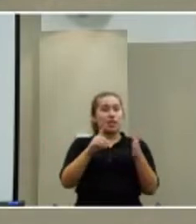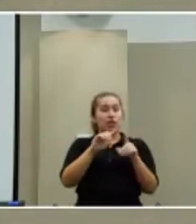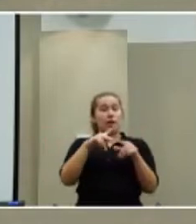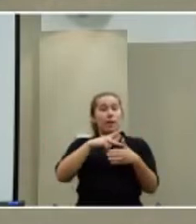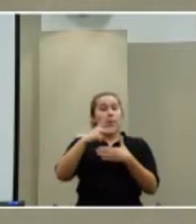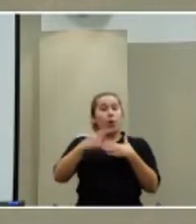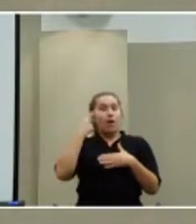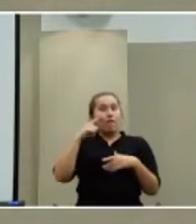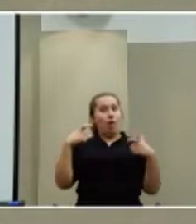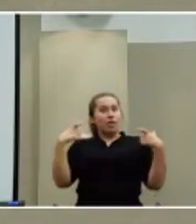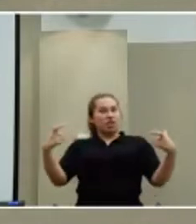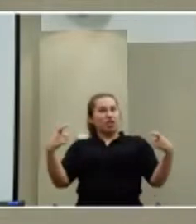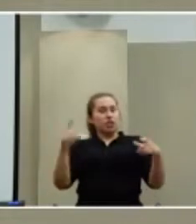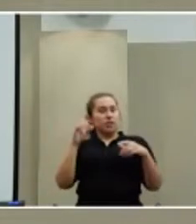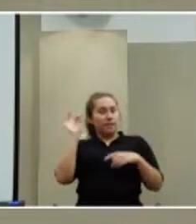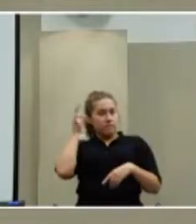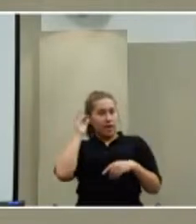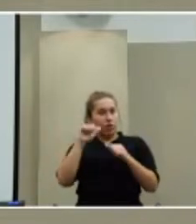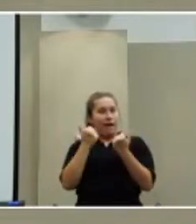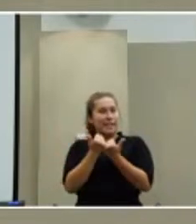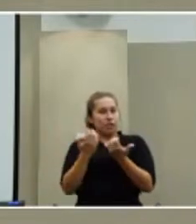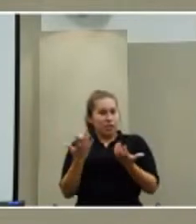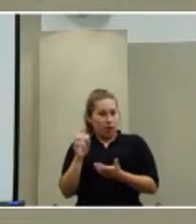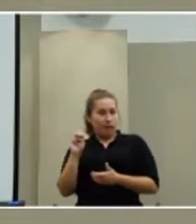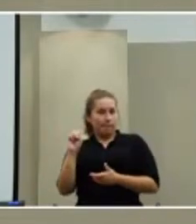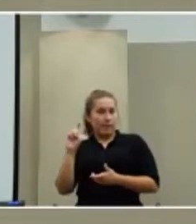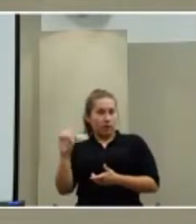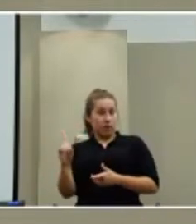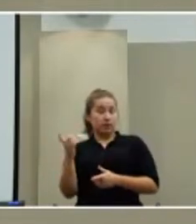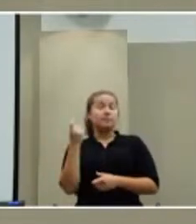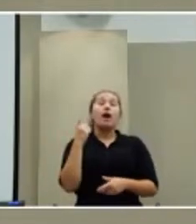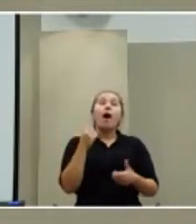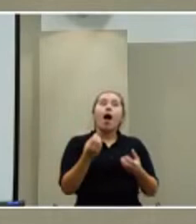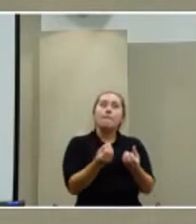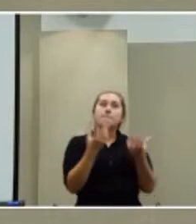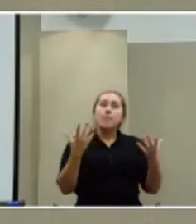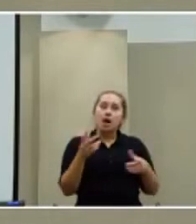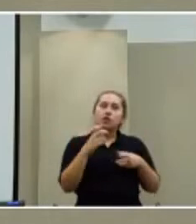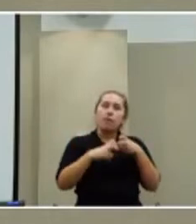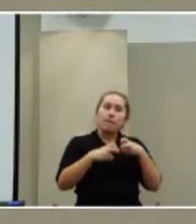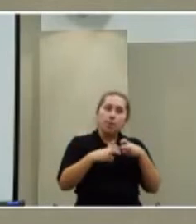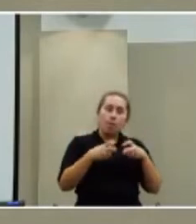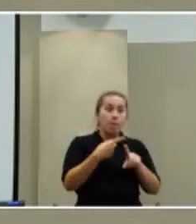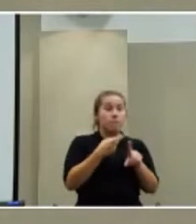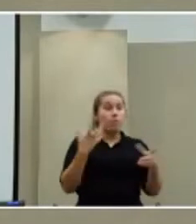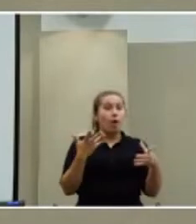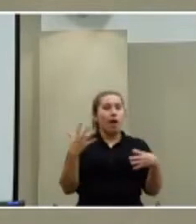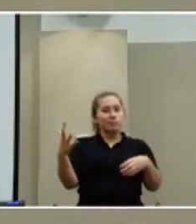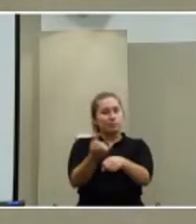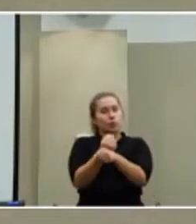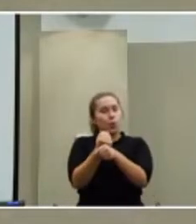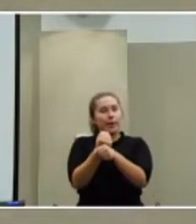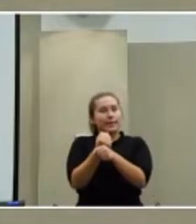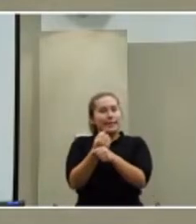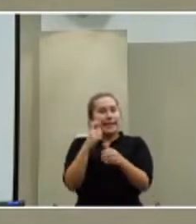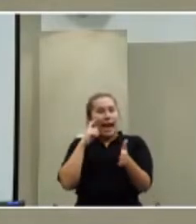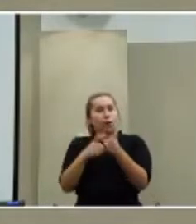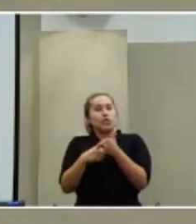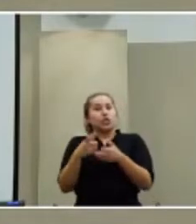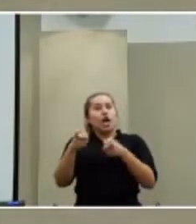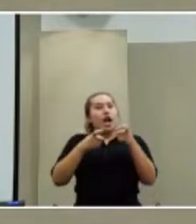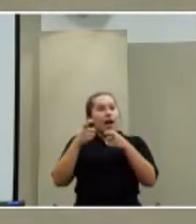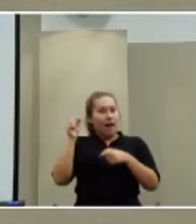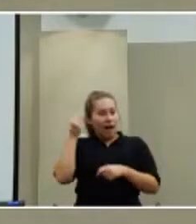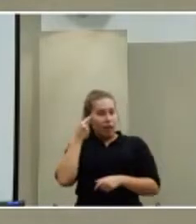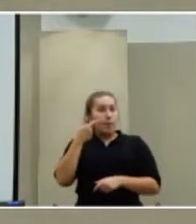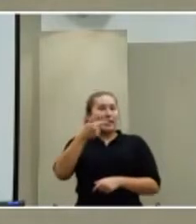federal agency here in Maryland, and much of the problem involves procurement and acquisition governed by GSA, who takes